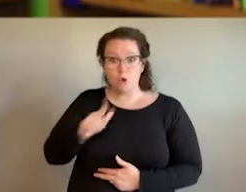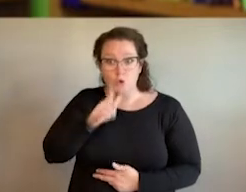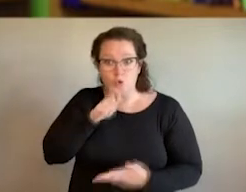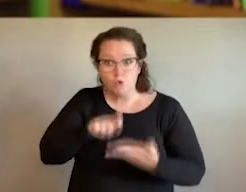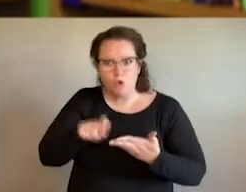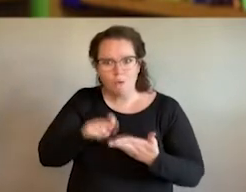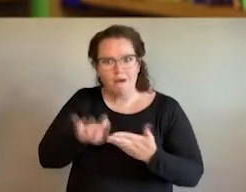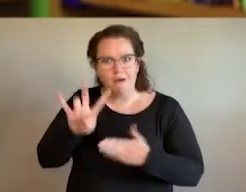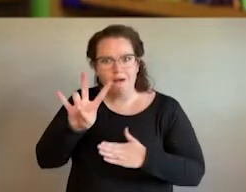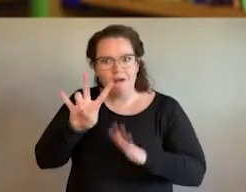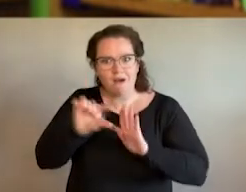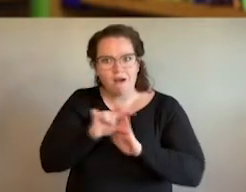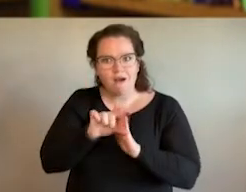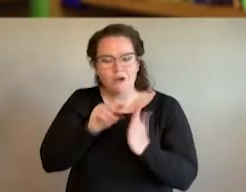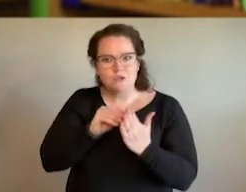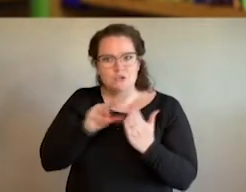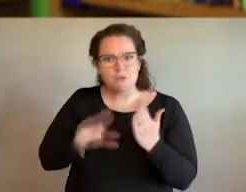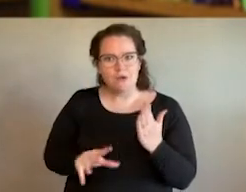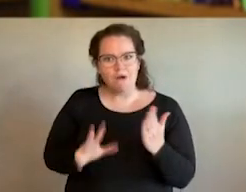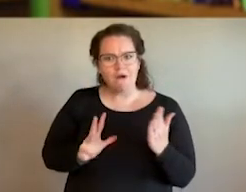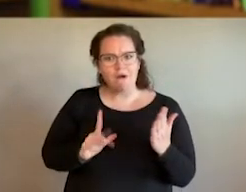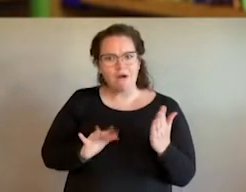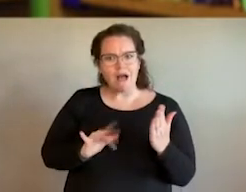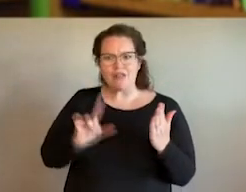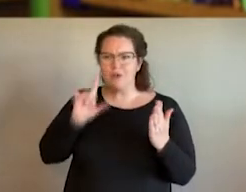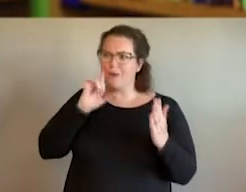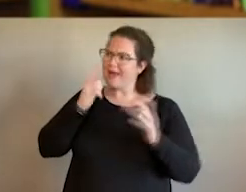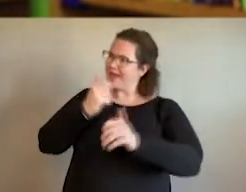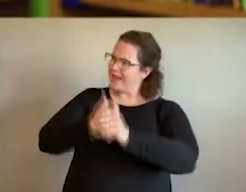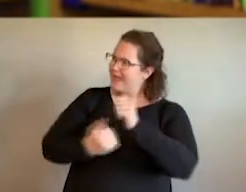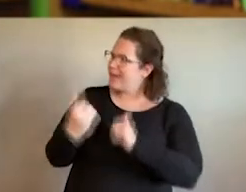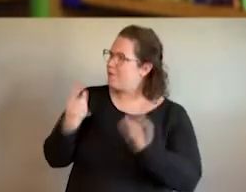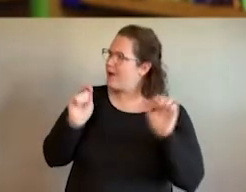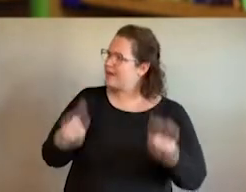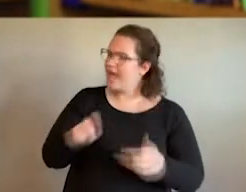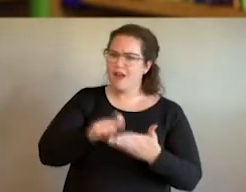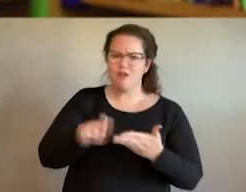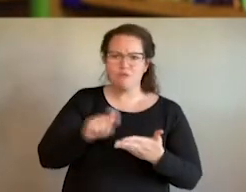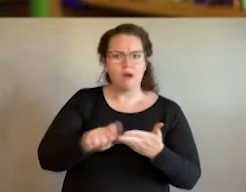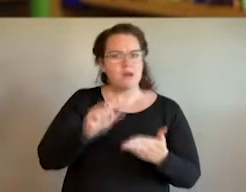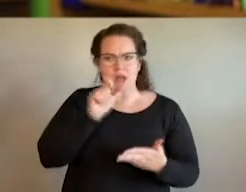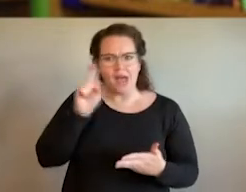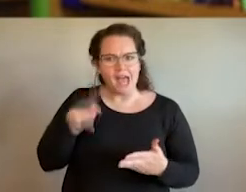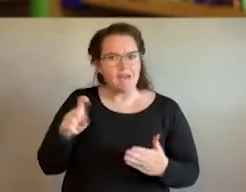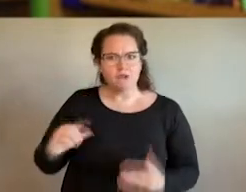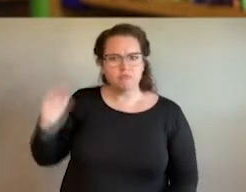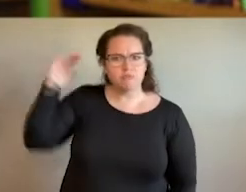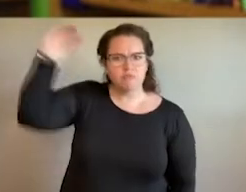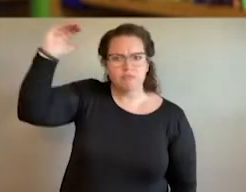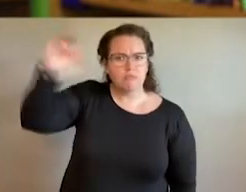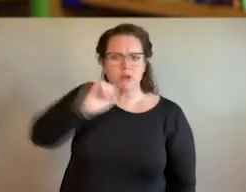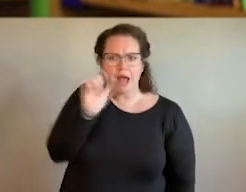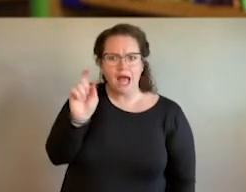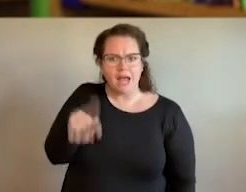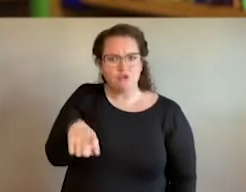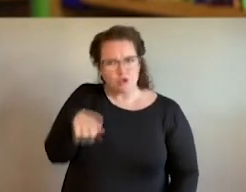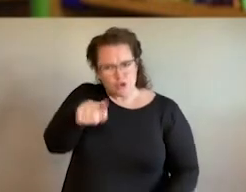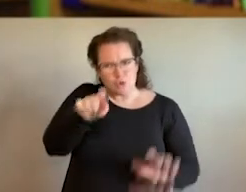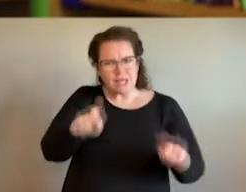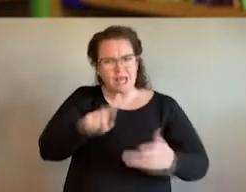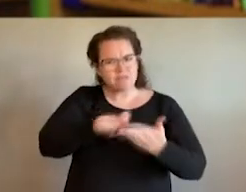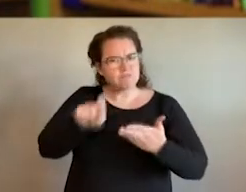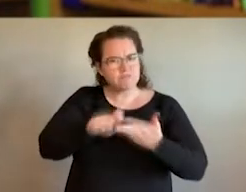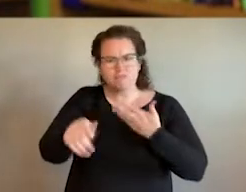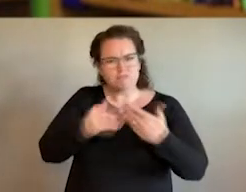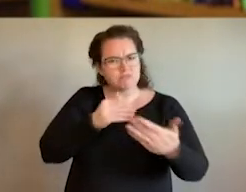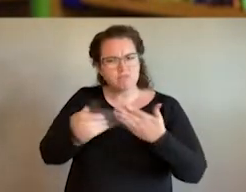graders, so I was thinking anybody can be an author. You don't have to be a certain age. You can be an author whenever you want to